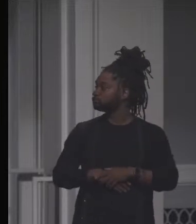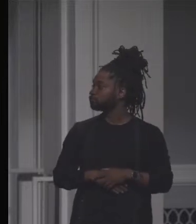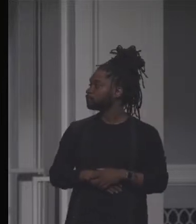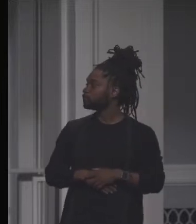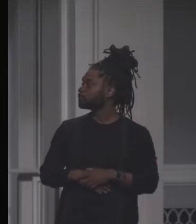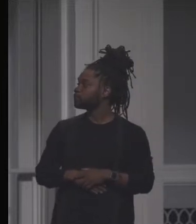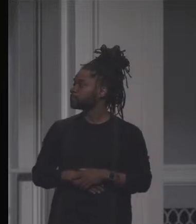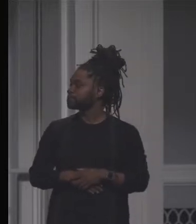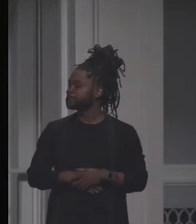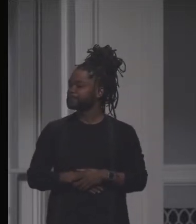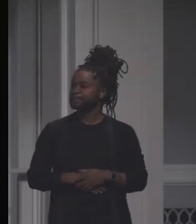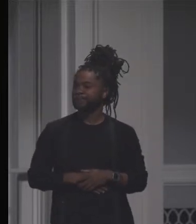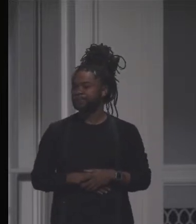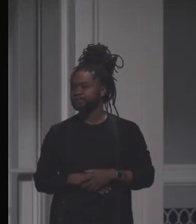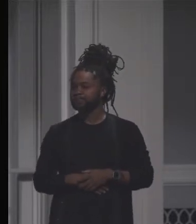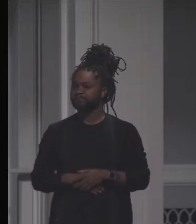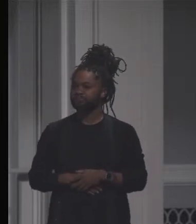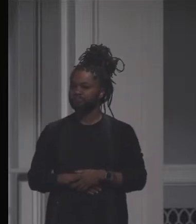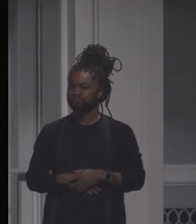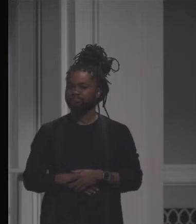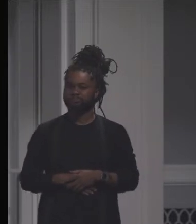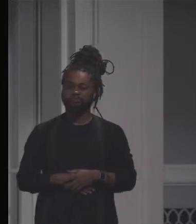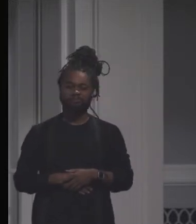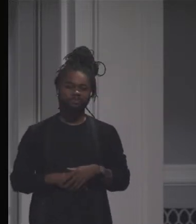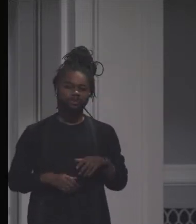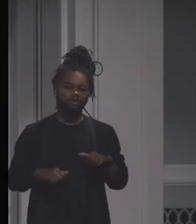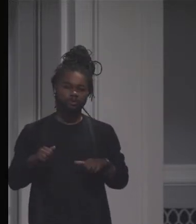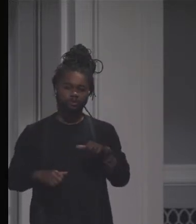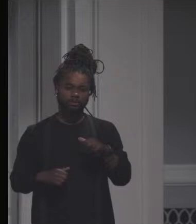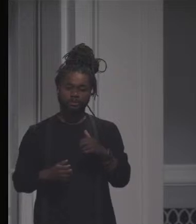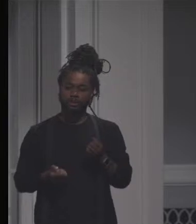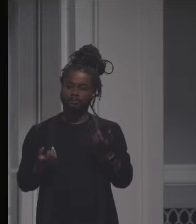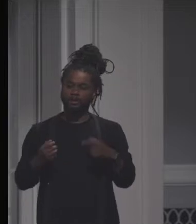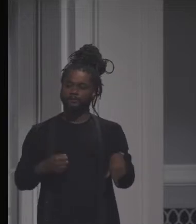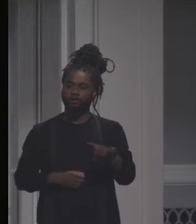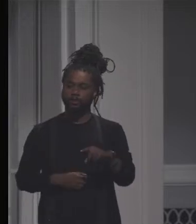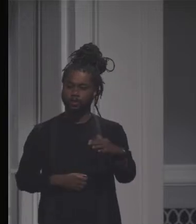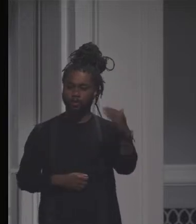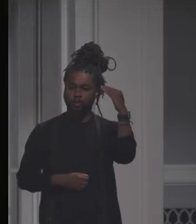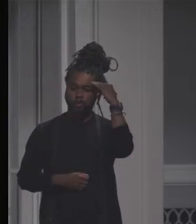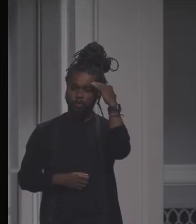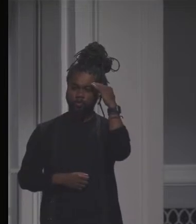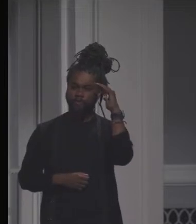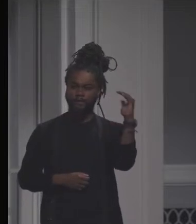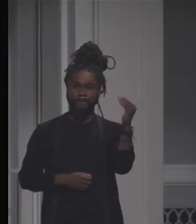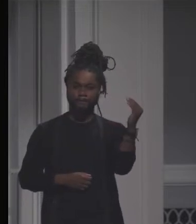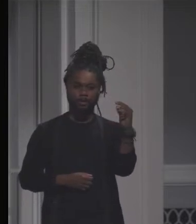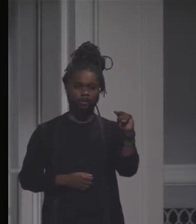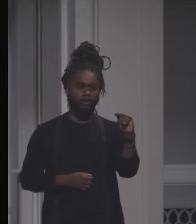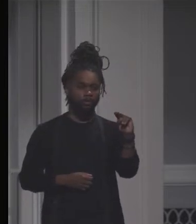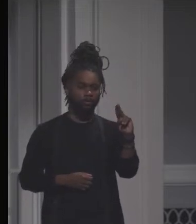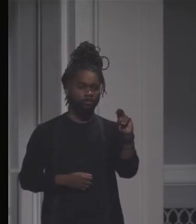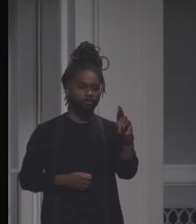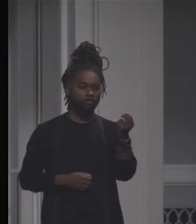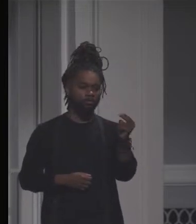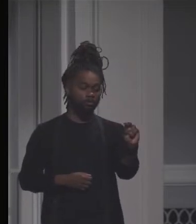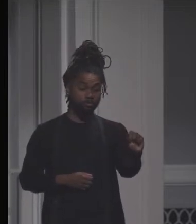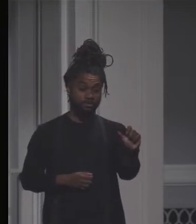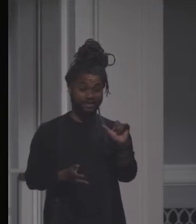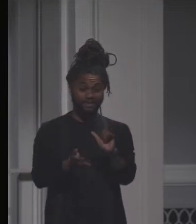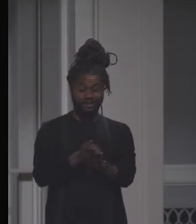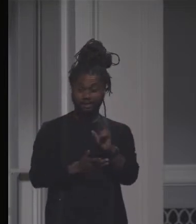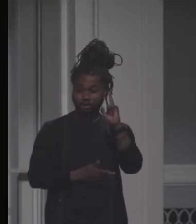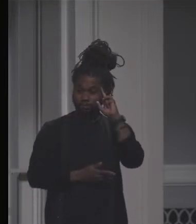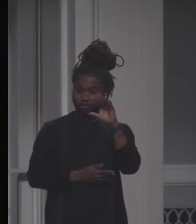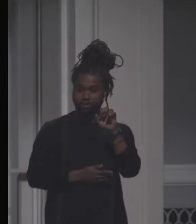I'm not sure how many of you are familiar with the concept of mirror neurons. Mirror neurons are human brain